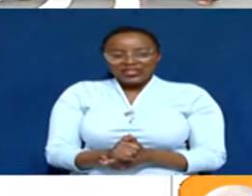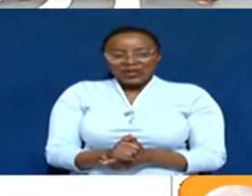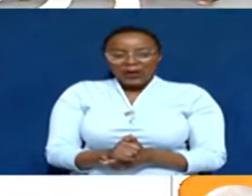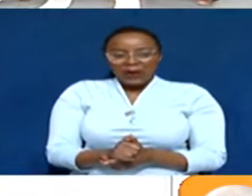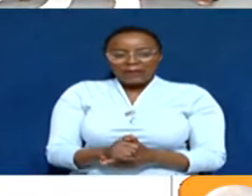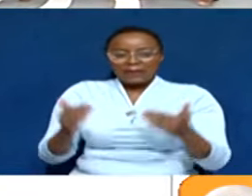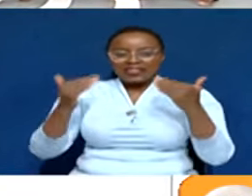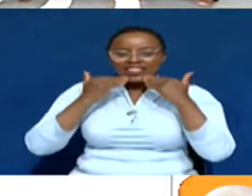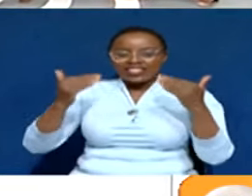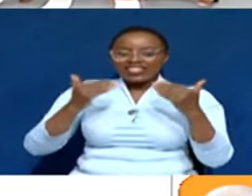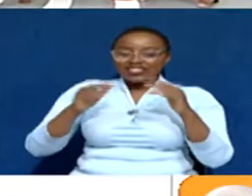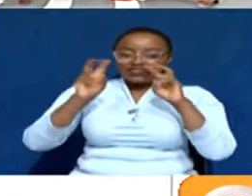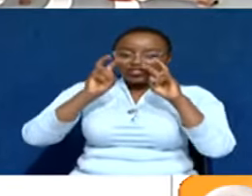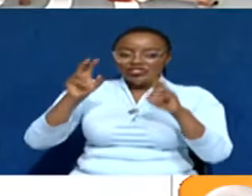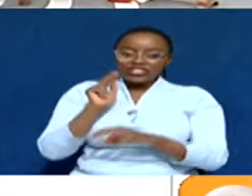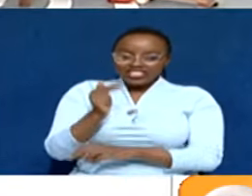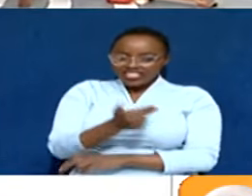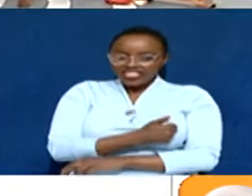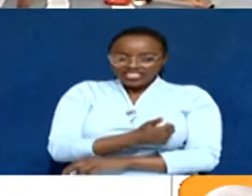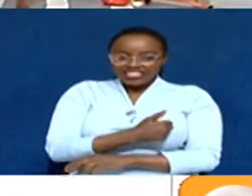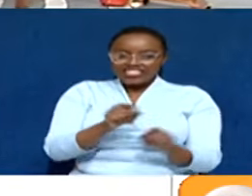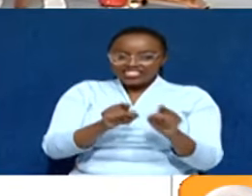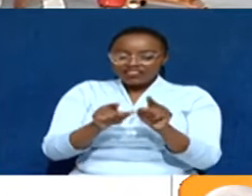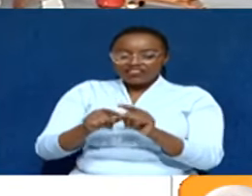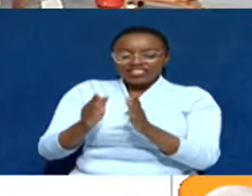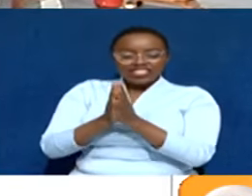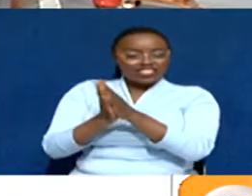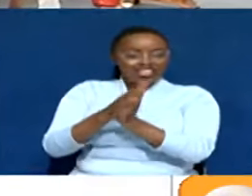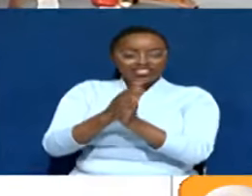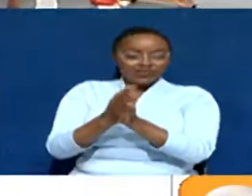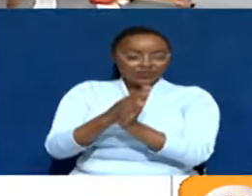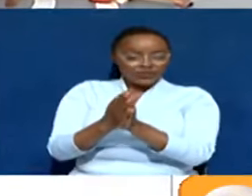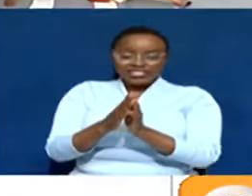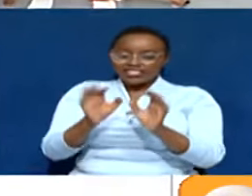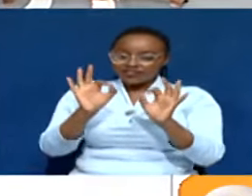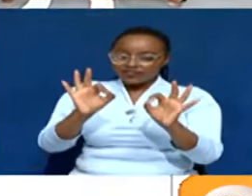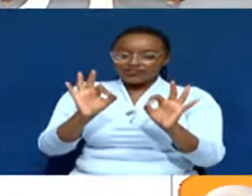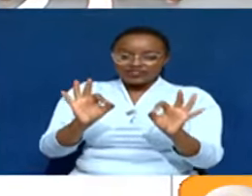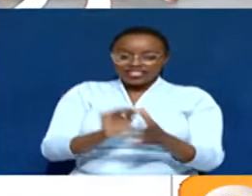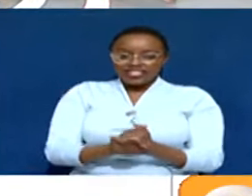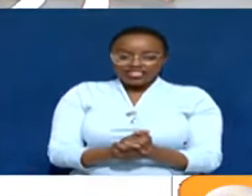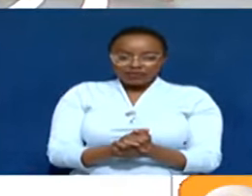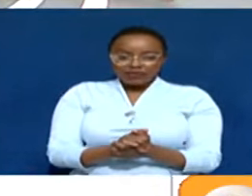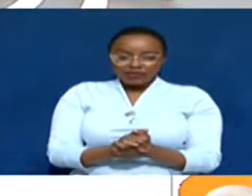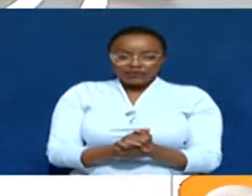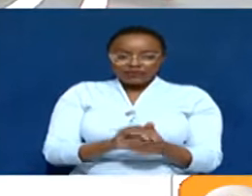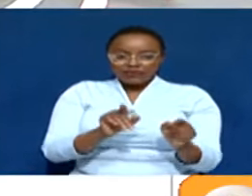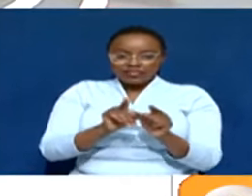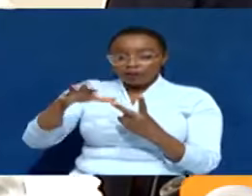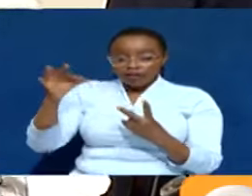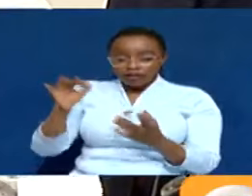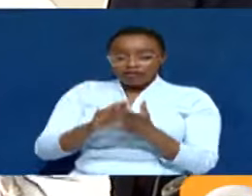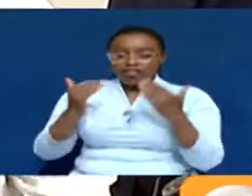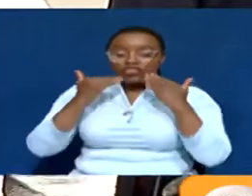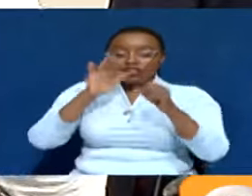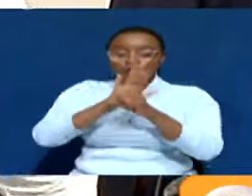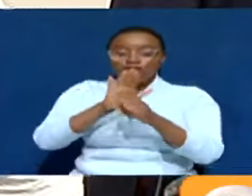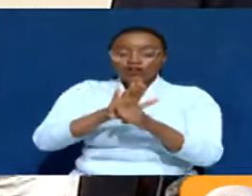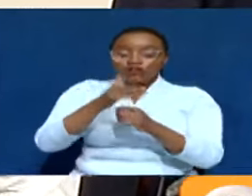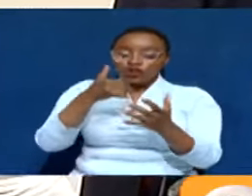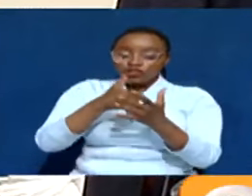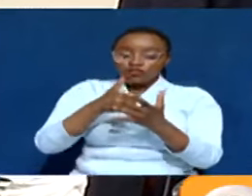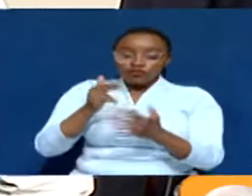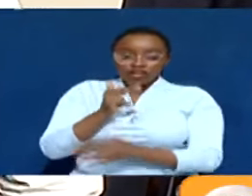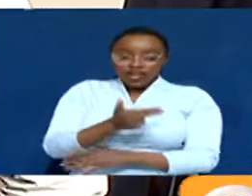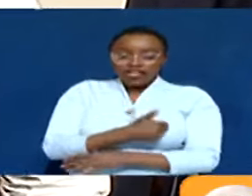And thank you for joining us tonight, folks. What a story. What stories. It's incredible. But can't make this stuff up. Thanks so much for being a part of the